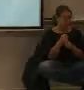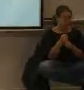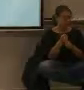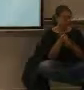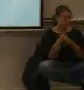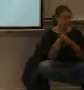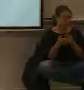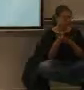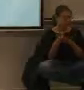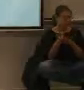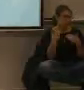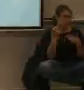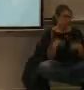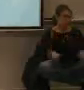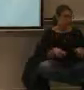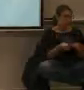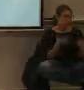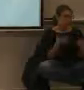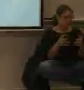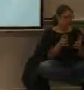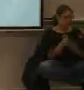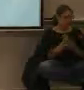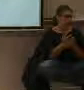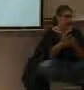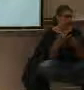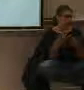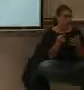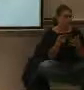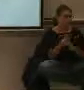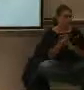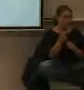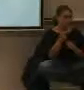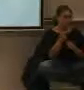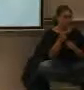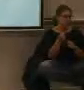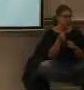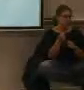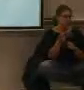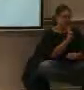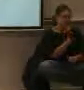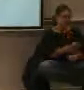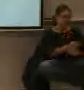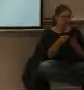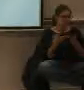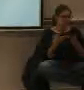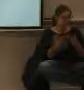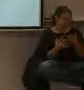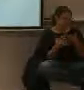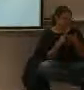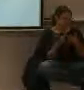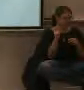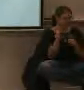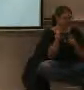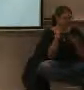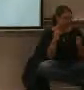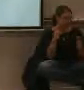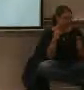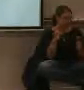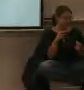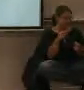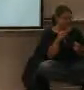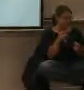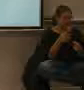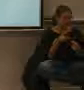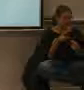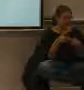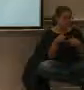how they run their body. But they don't want to make a lot of them, right? Because it's energetically costly. You want a very small signal that is there for a